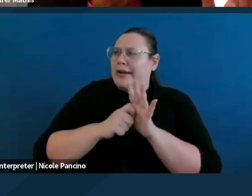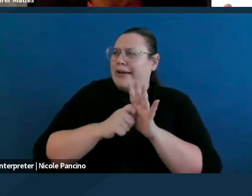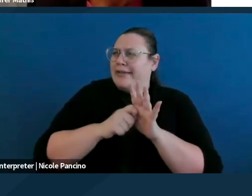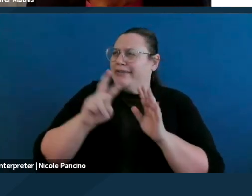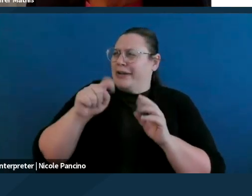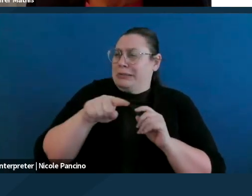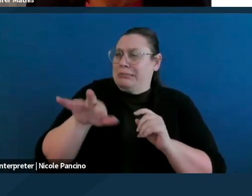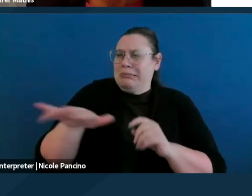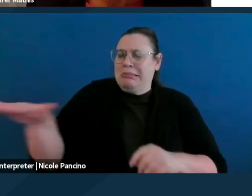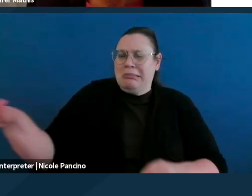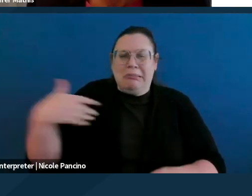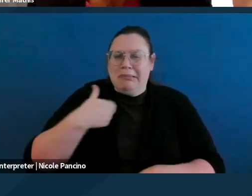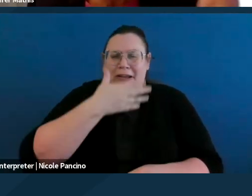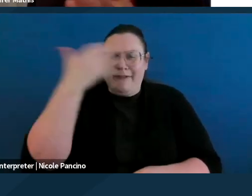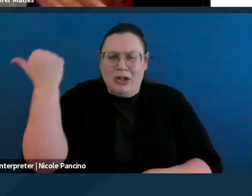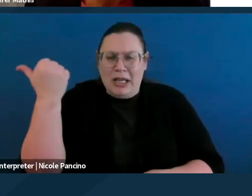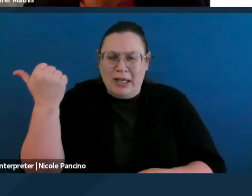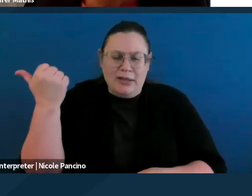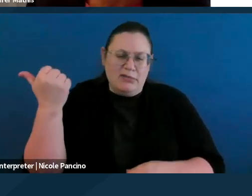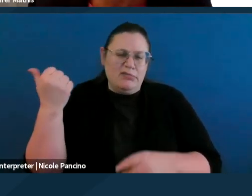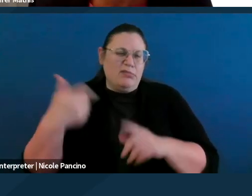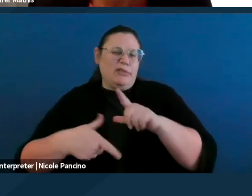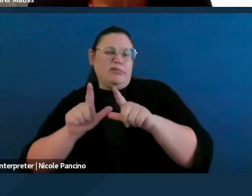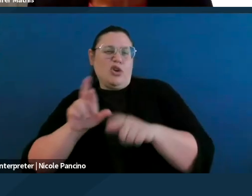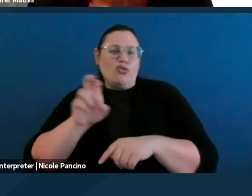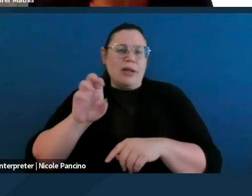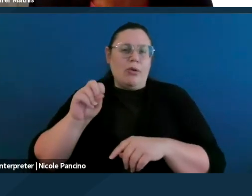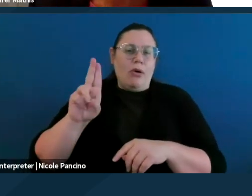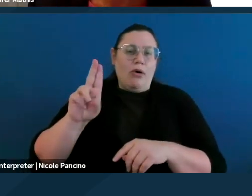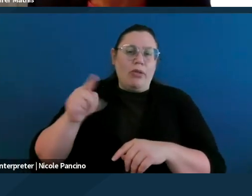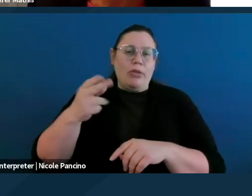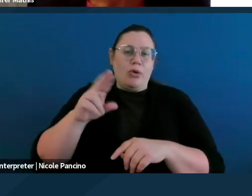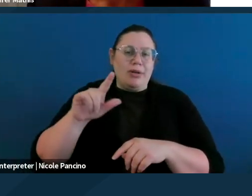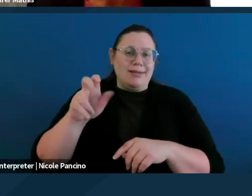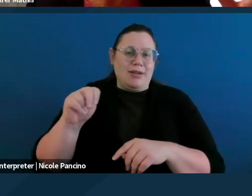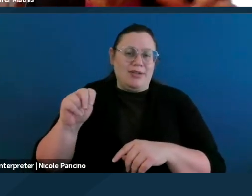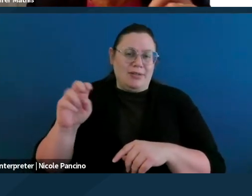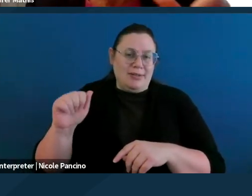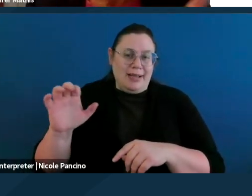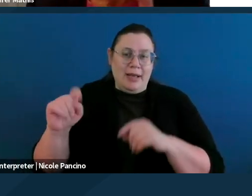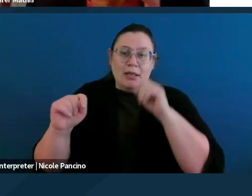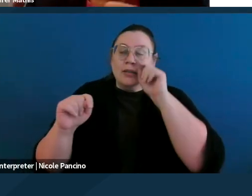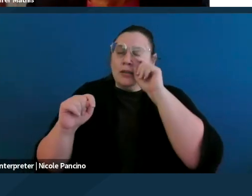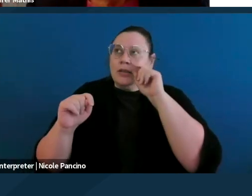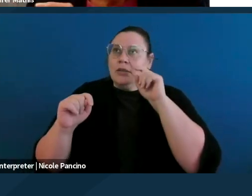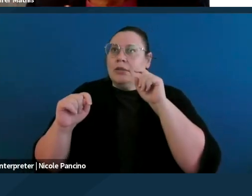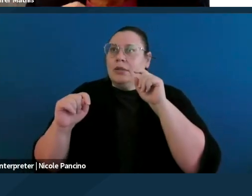Something Act, a Reauthorization Act. But I don't know whether